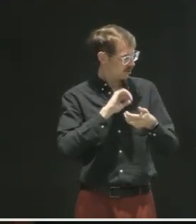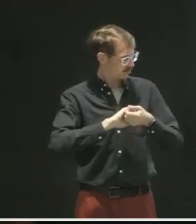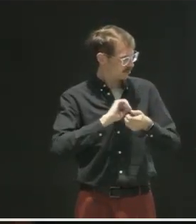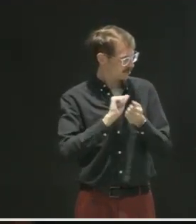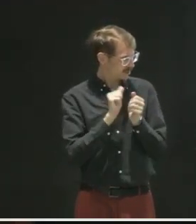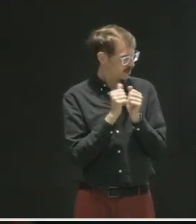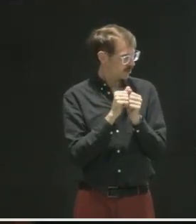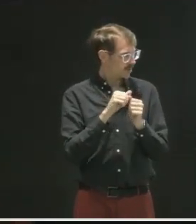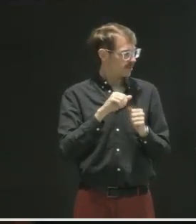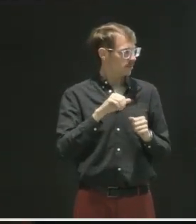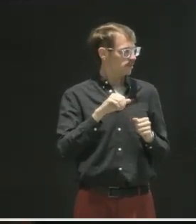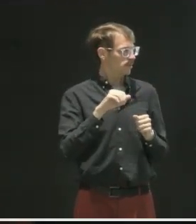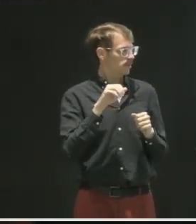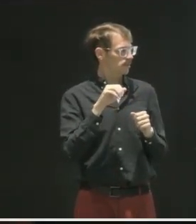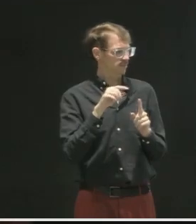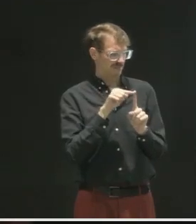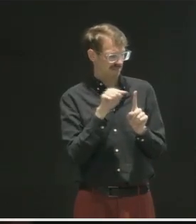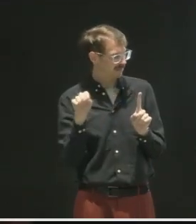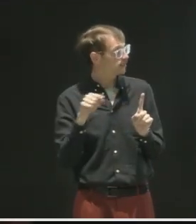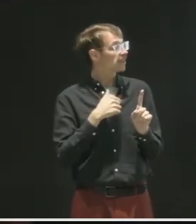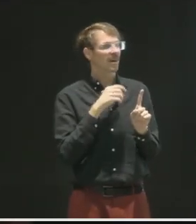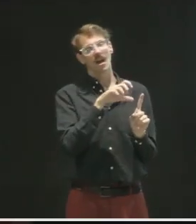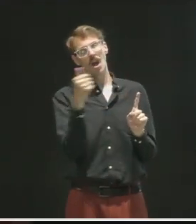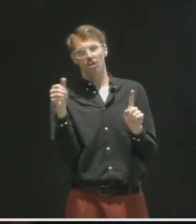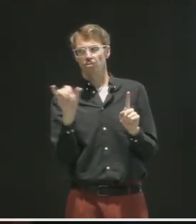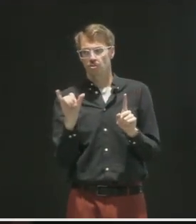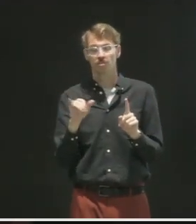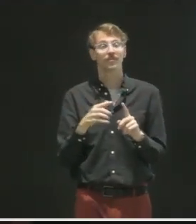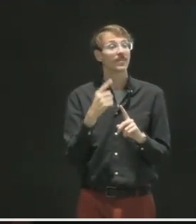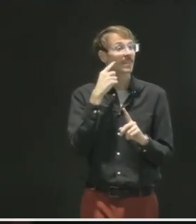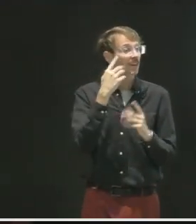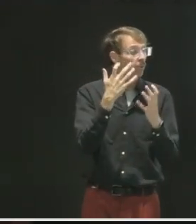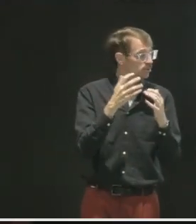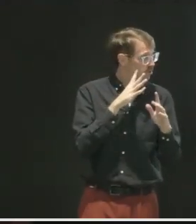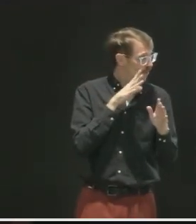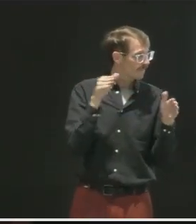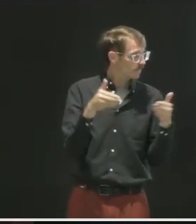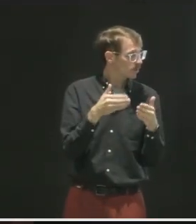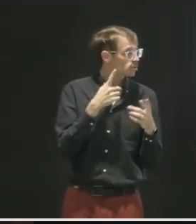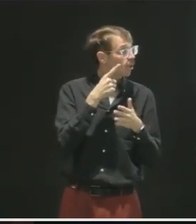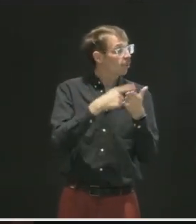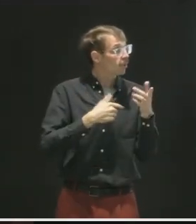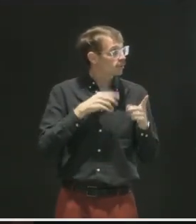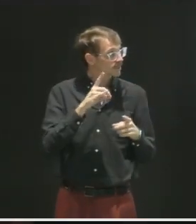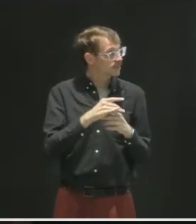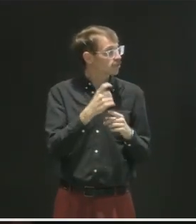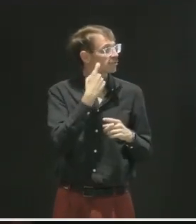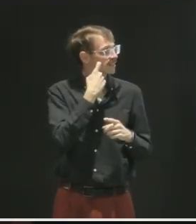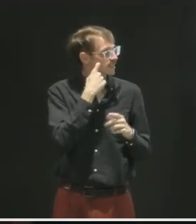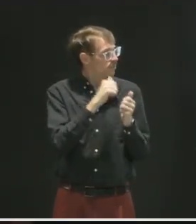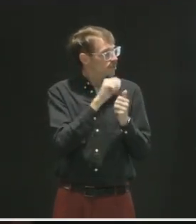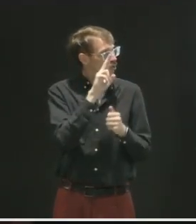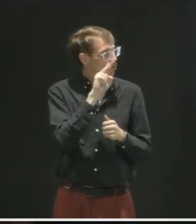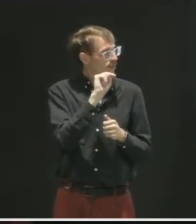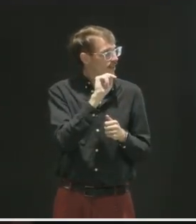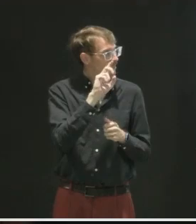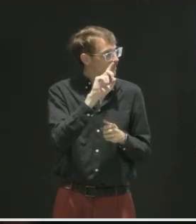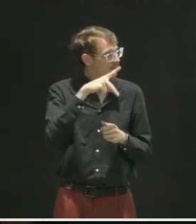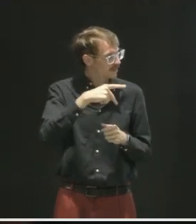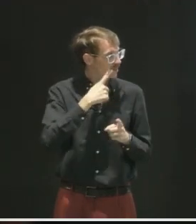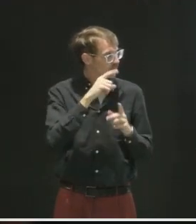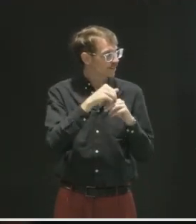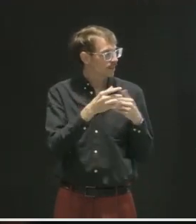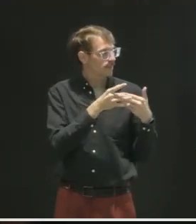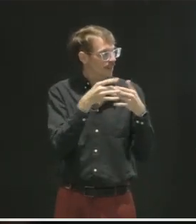of other partners as well. I think I'd like to focus on some work we did recently with the UNDP to develop guidelines for the